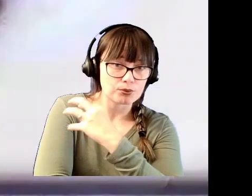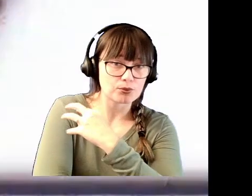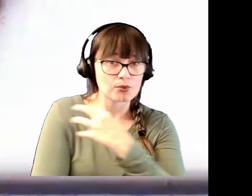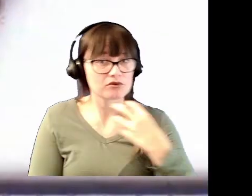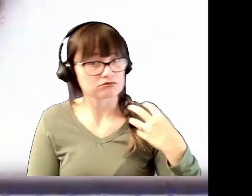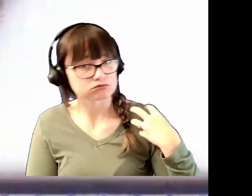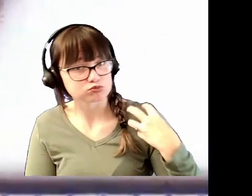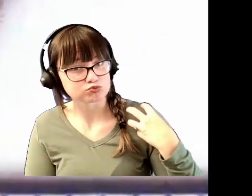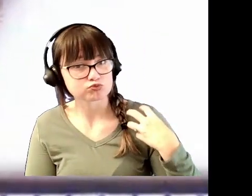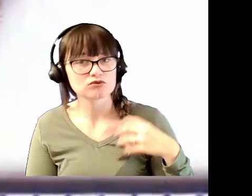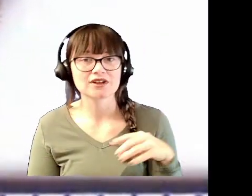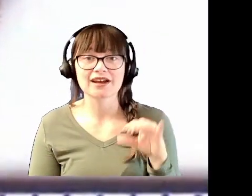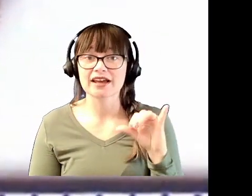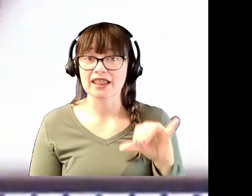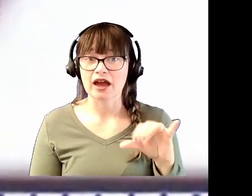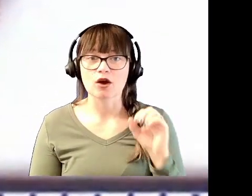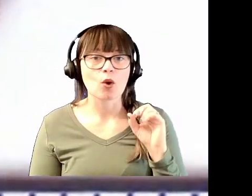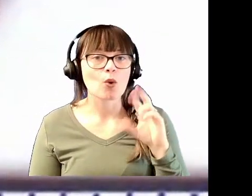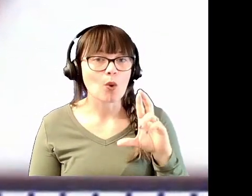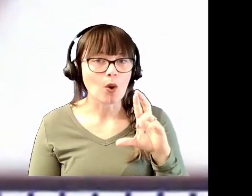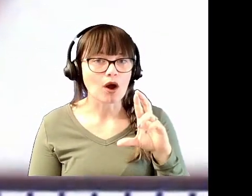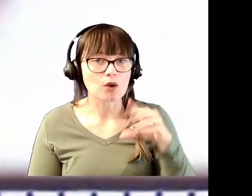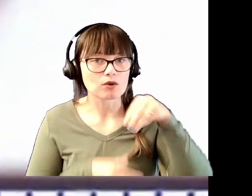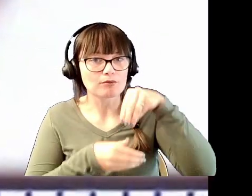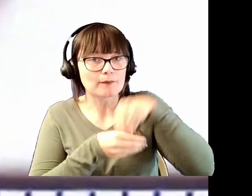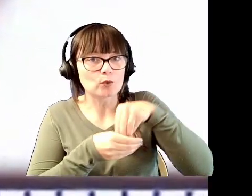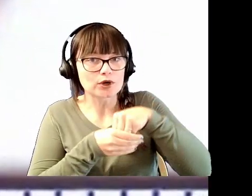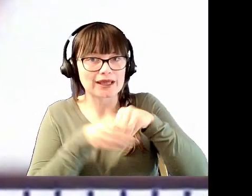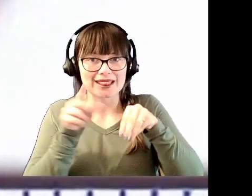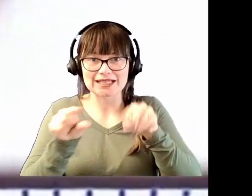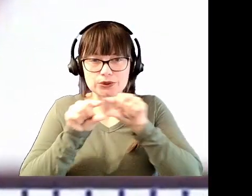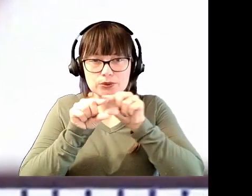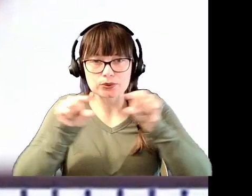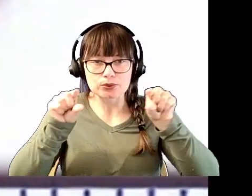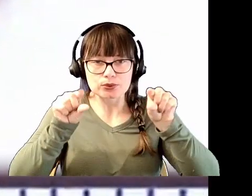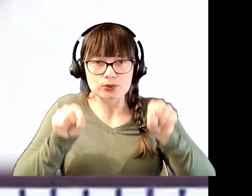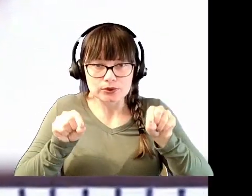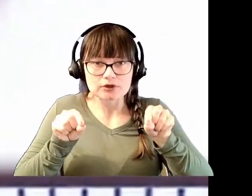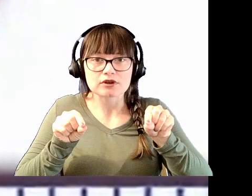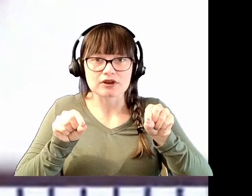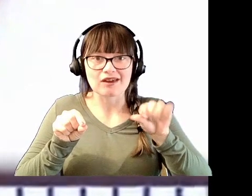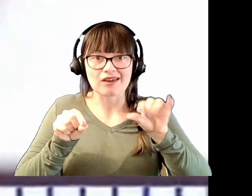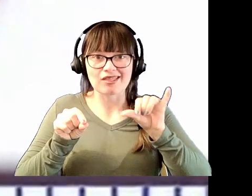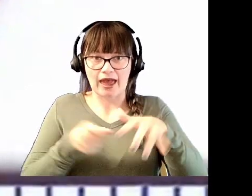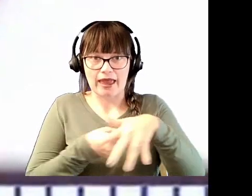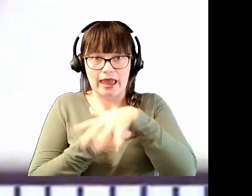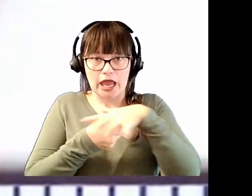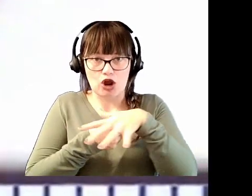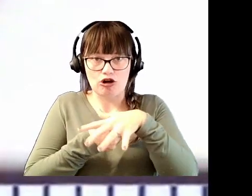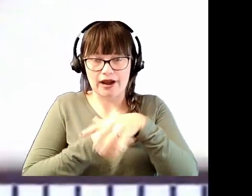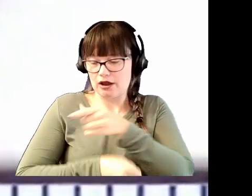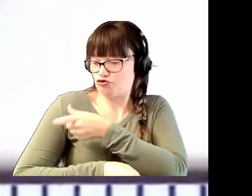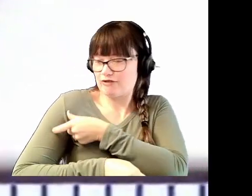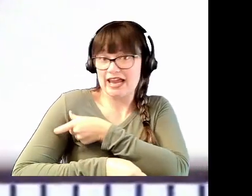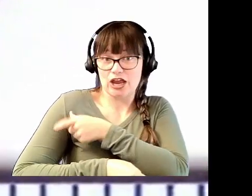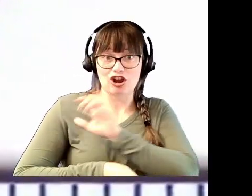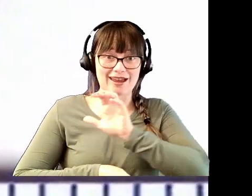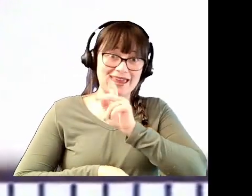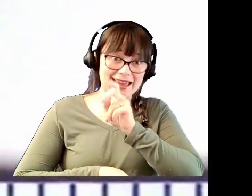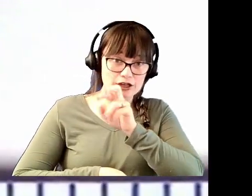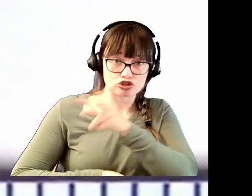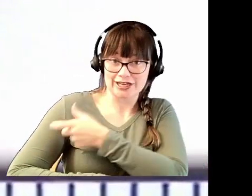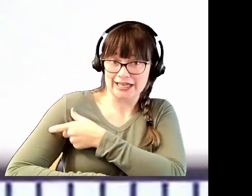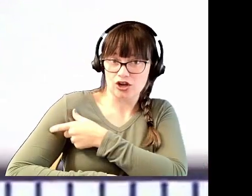cases, we can even implant radioactive seeds into the area that has cancer. So that's one of the